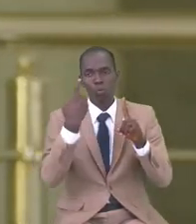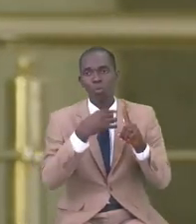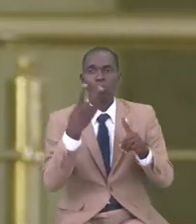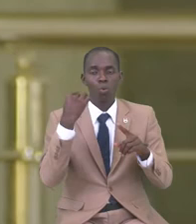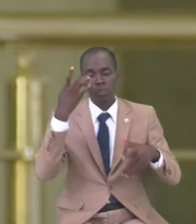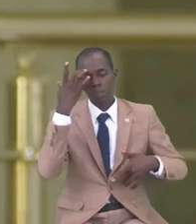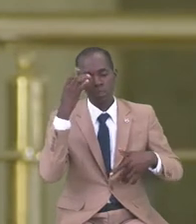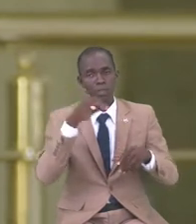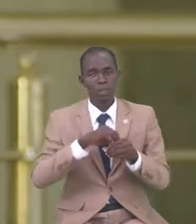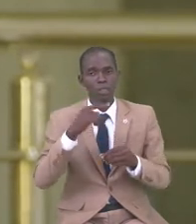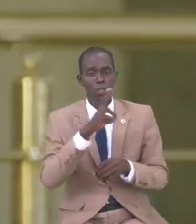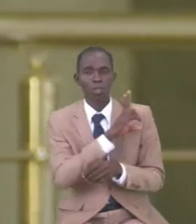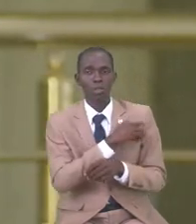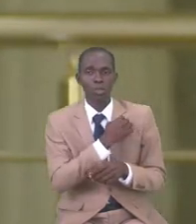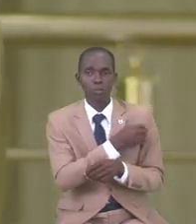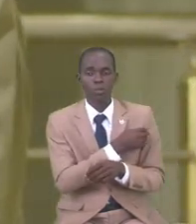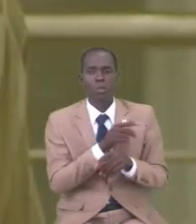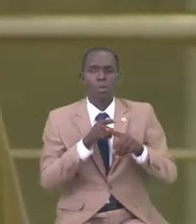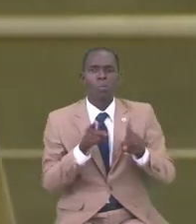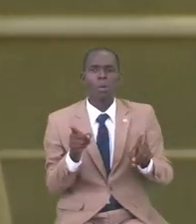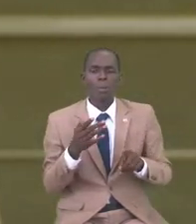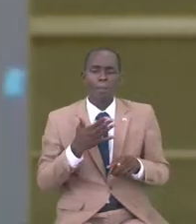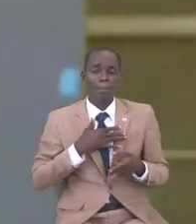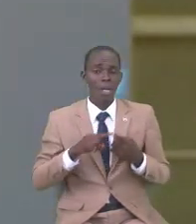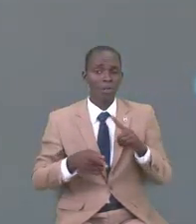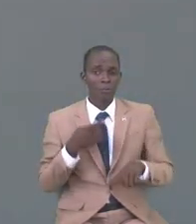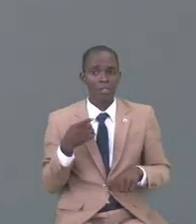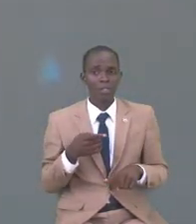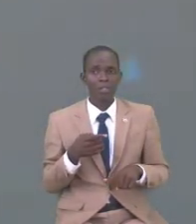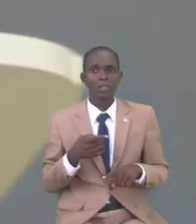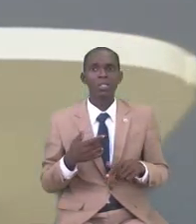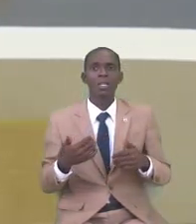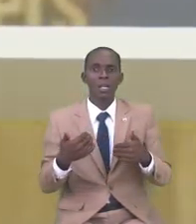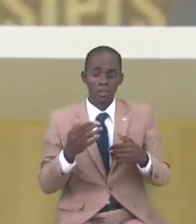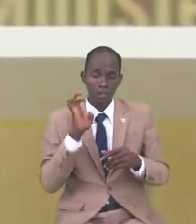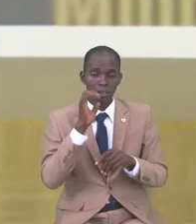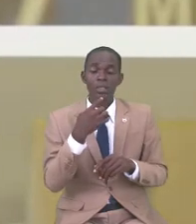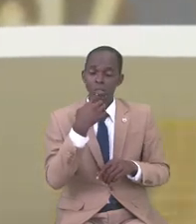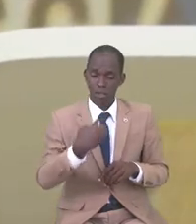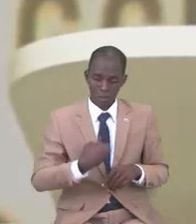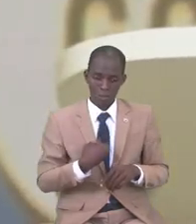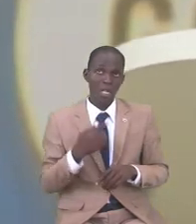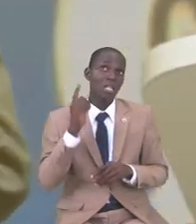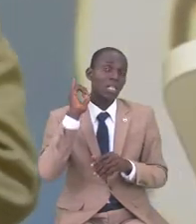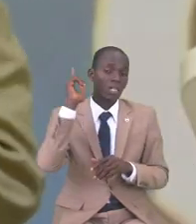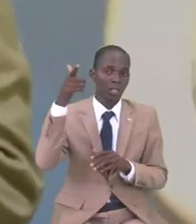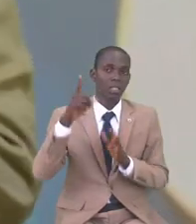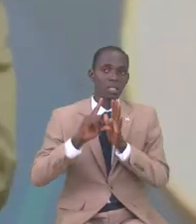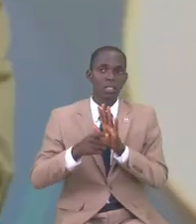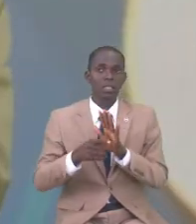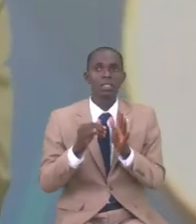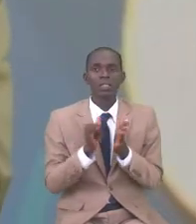in the hospital. But my friend had done something. He told me himself later that he